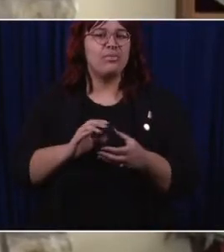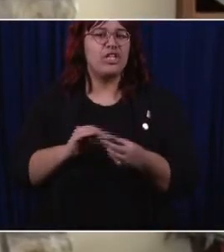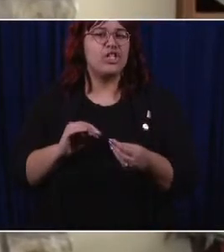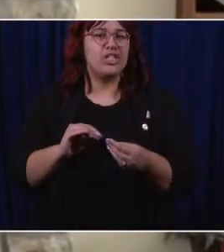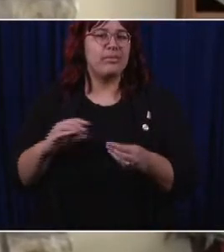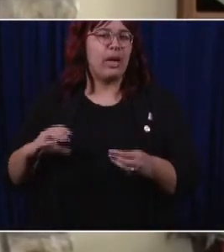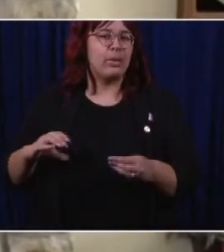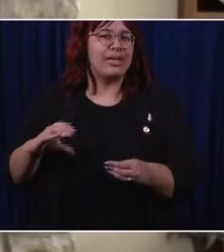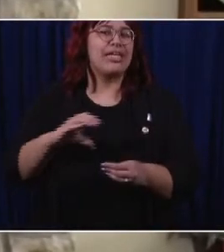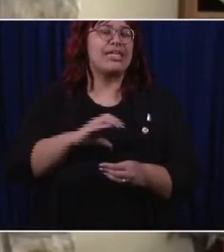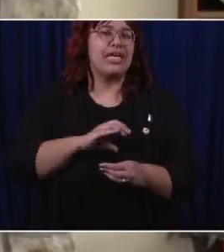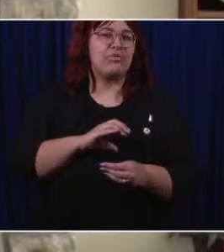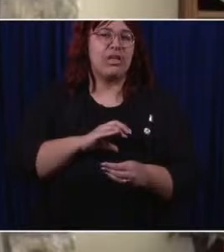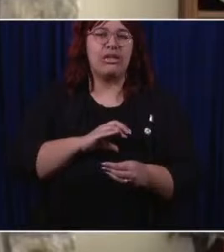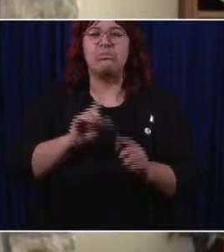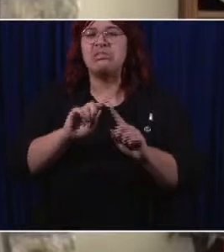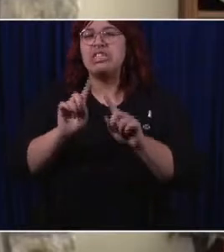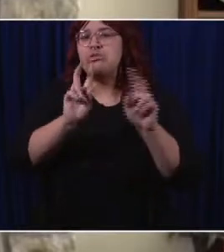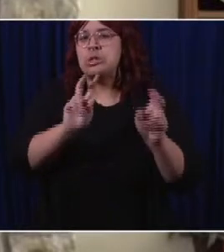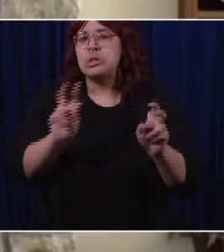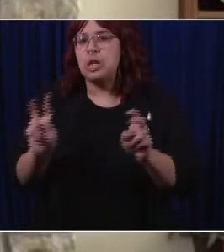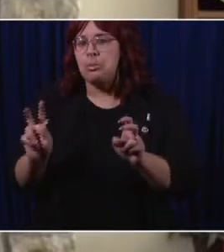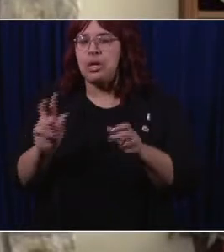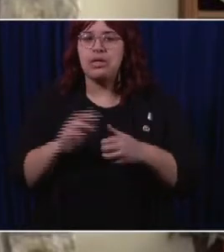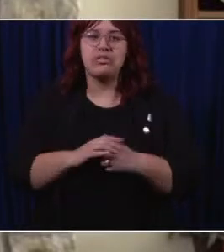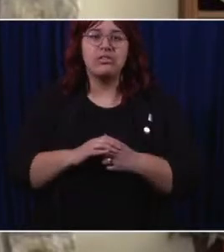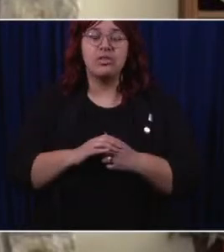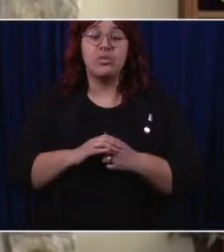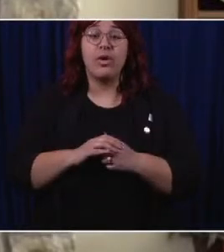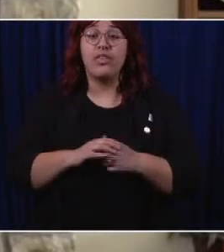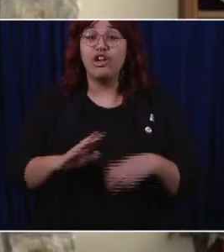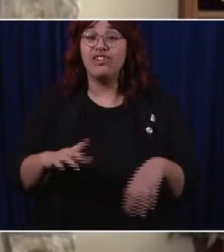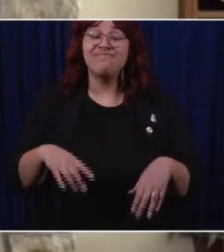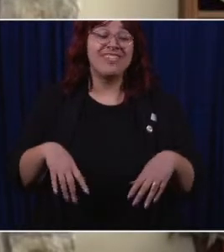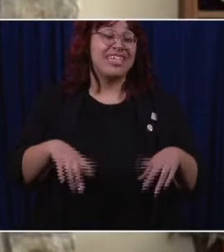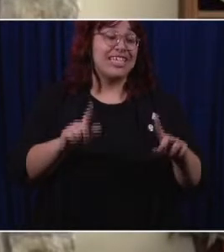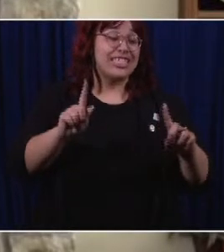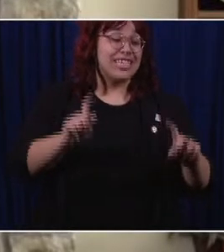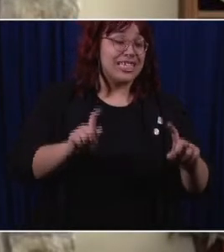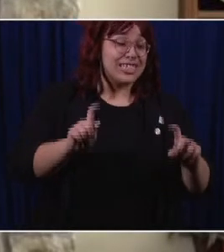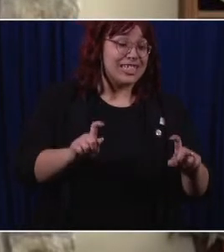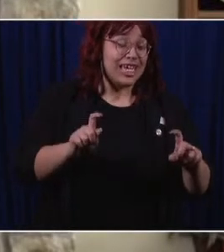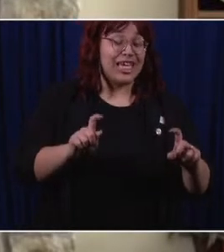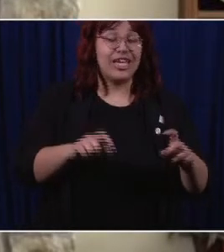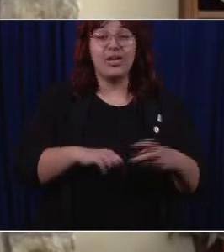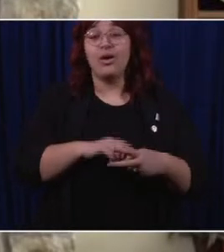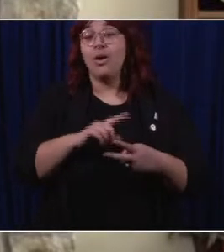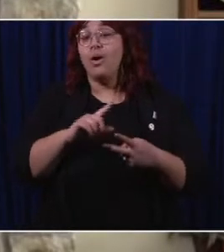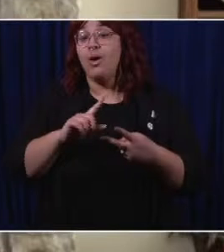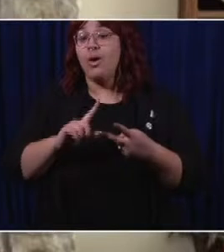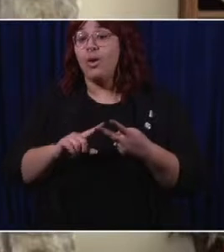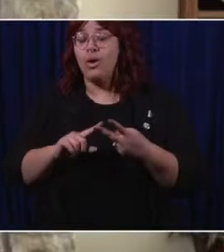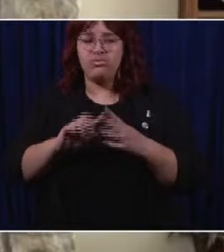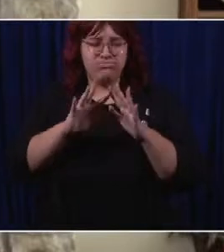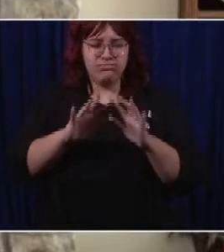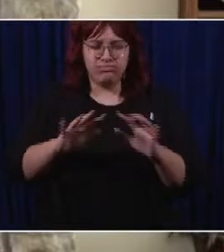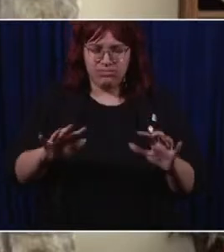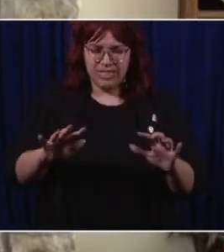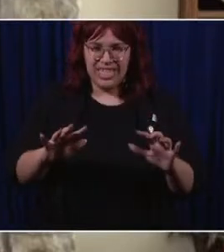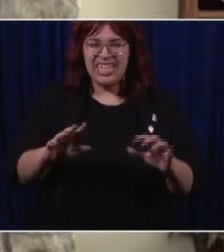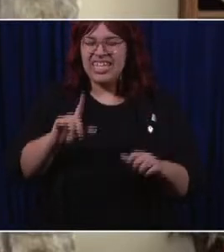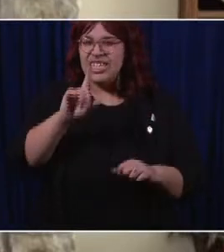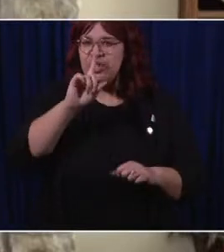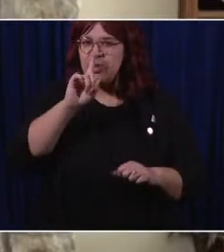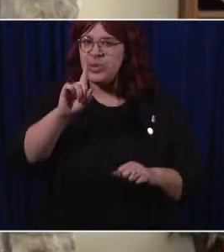whether it's testing or now the vaccine, as a logistical ballet, and everything has to go just right. How are